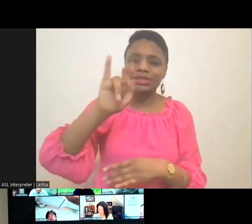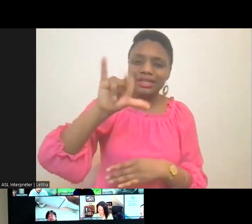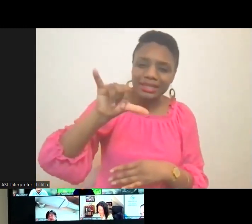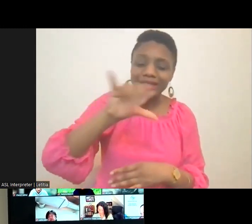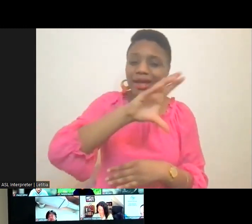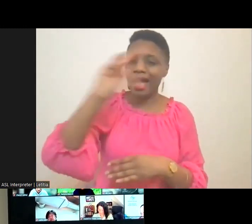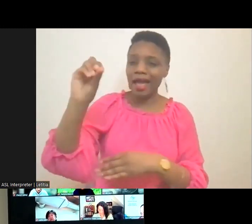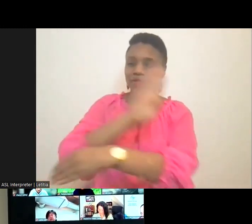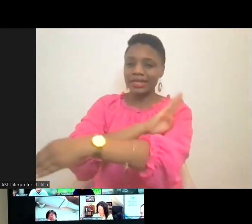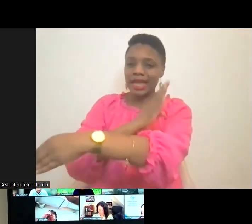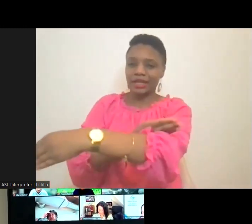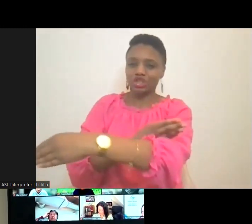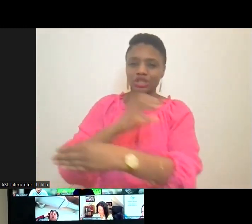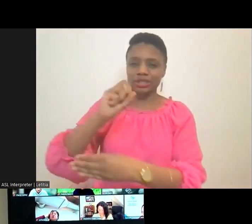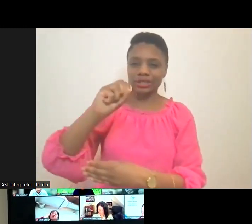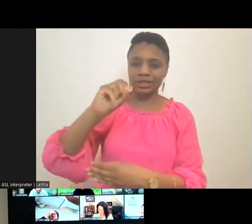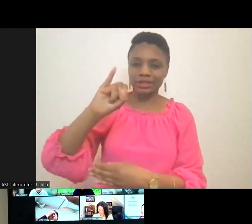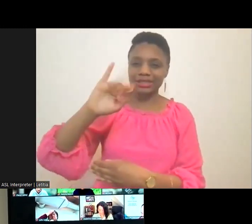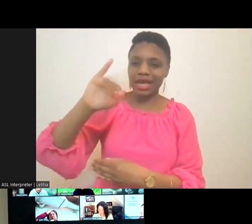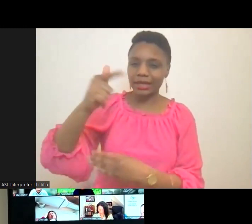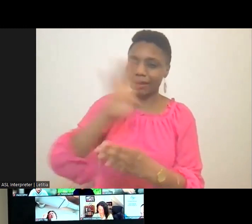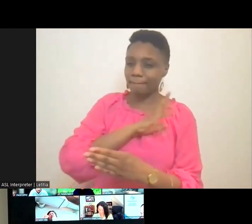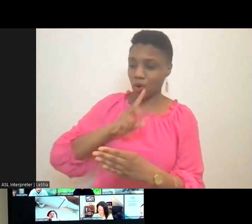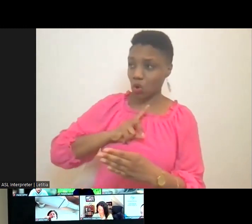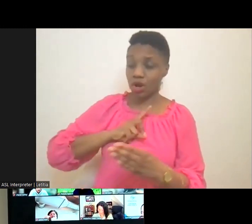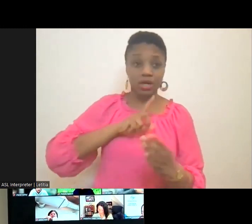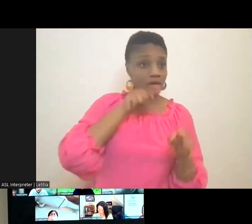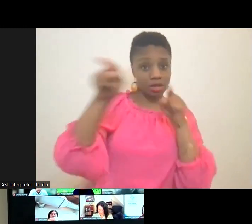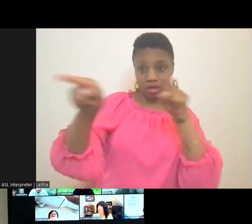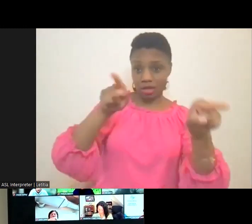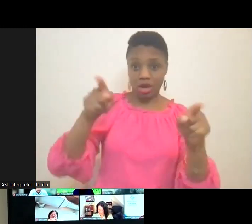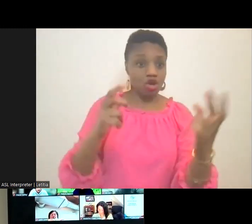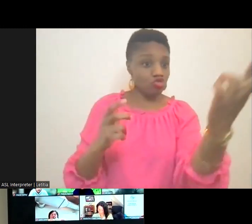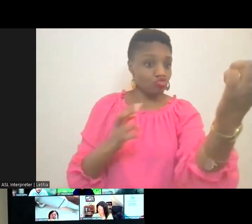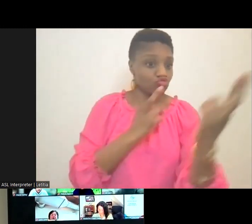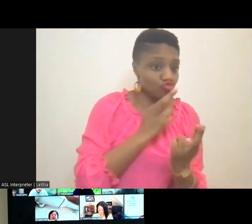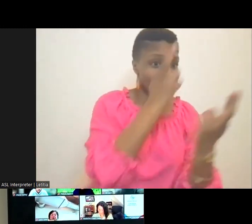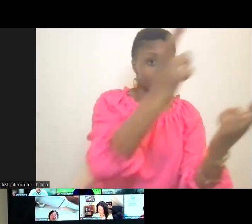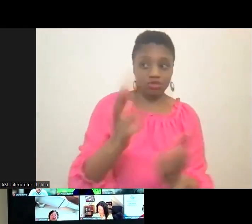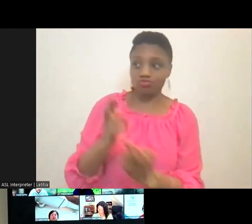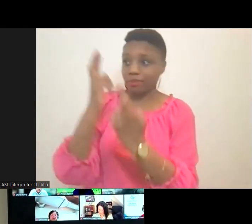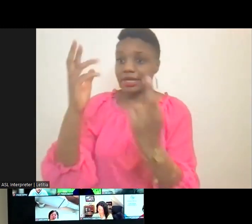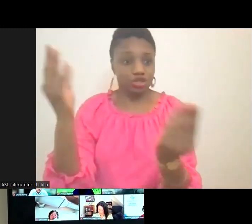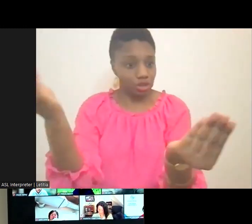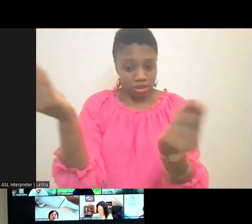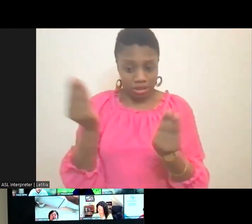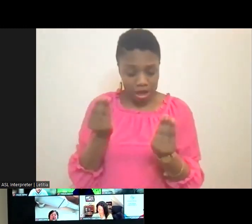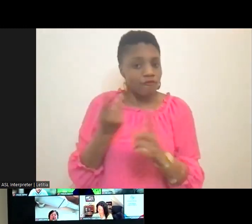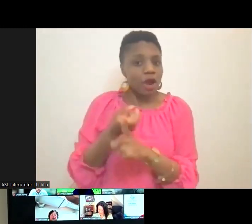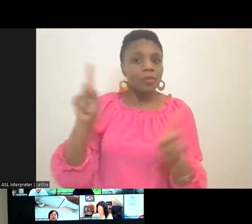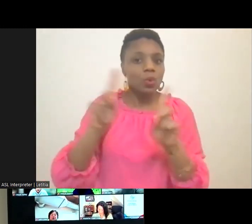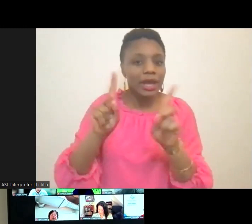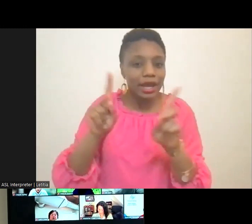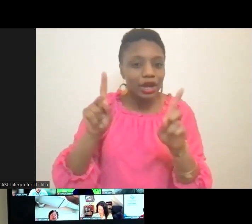Siting Board. And a lot of those recommendations came from organizations like ACE,